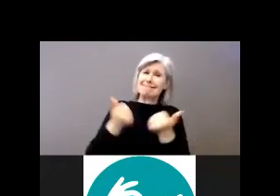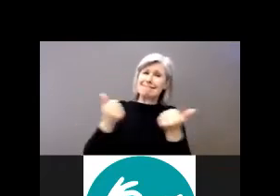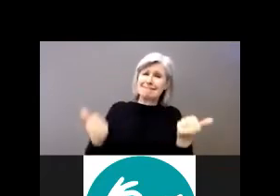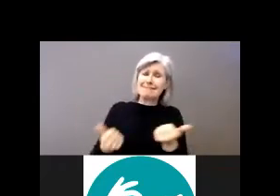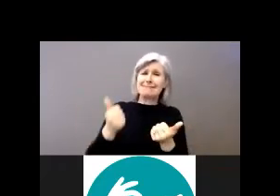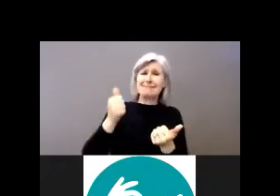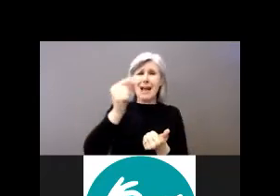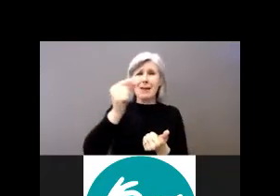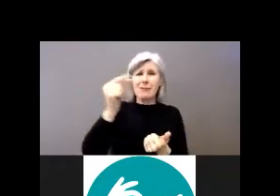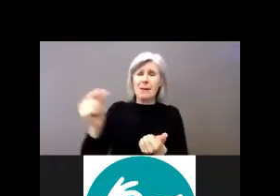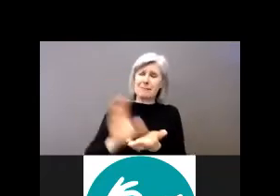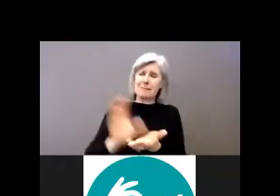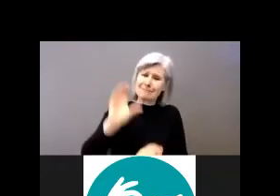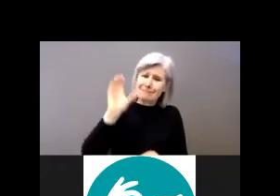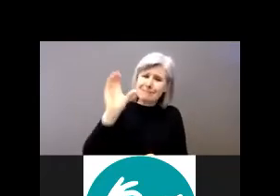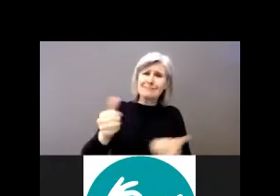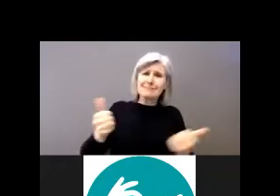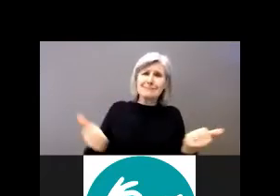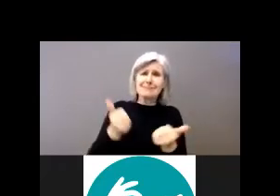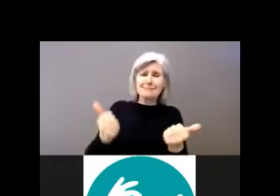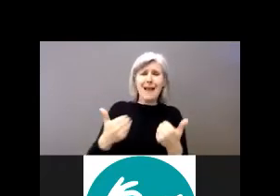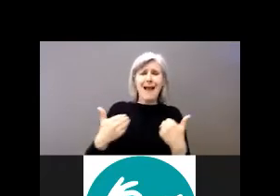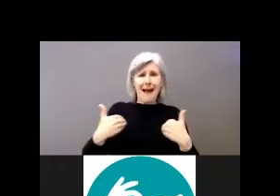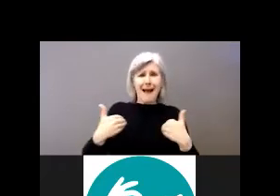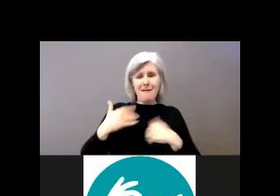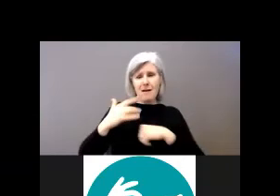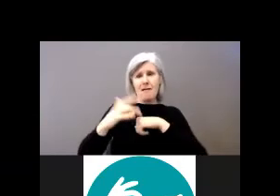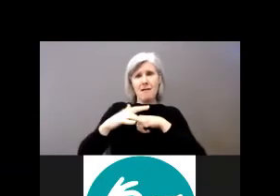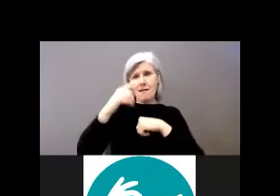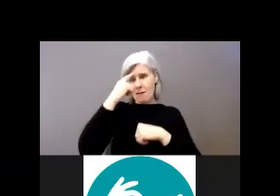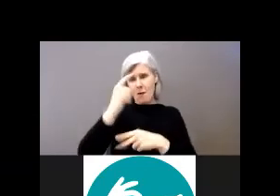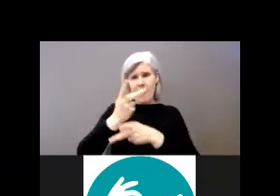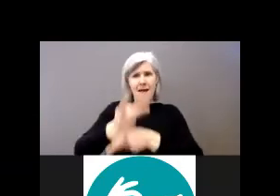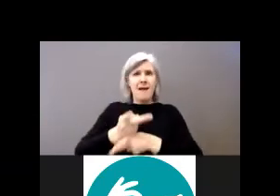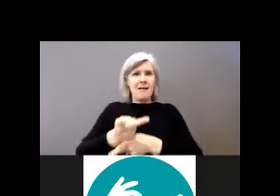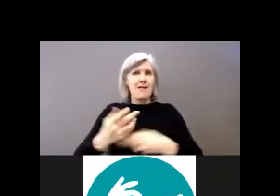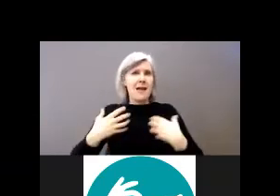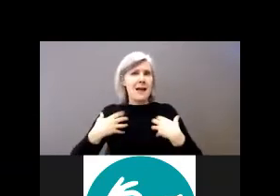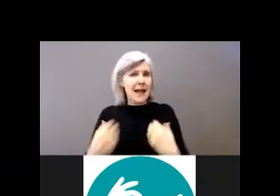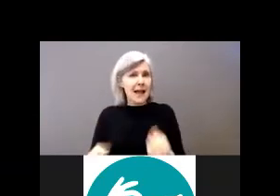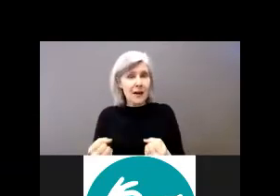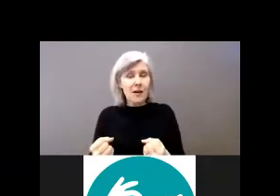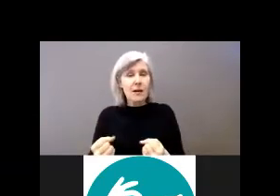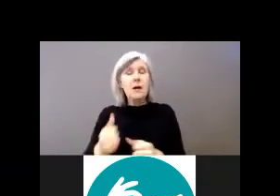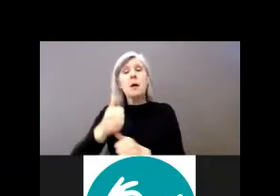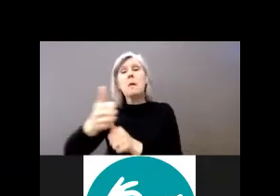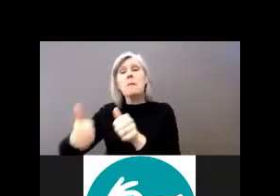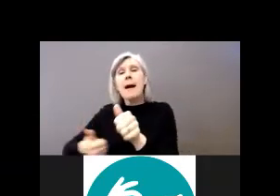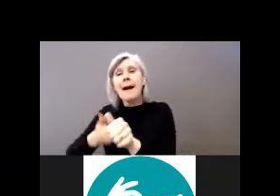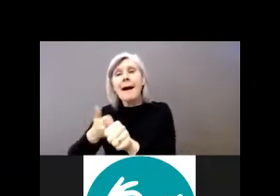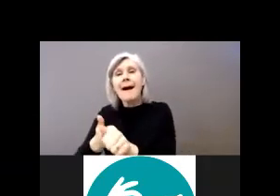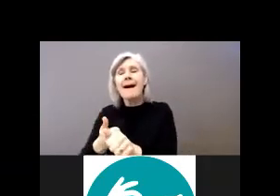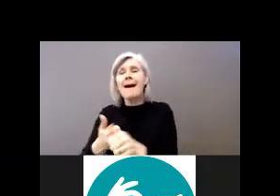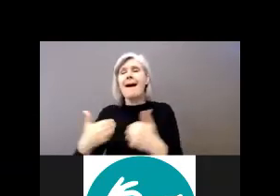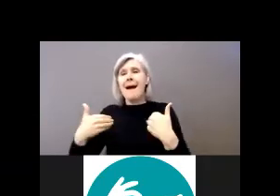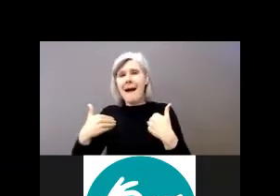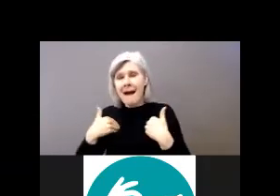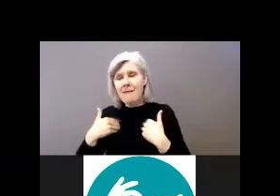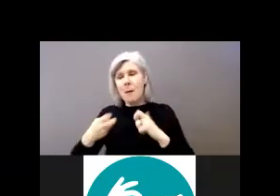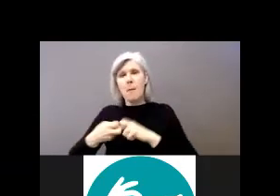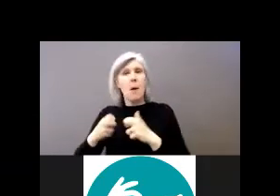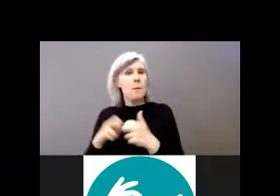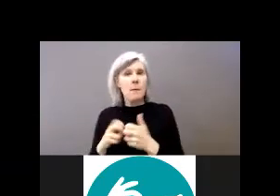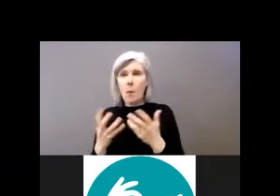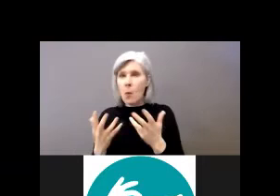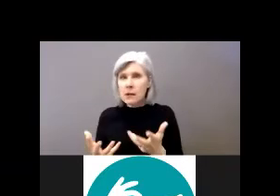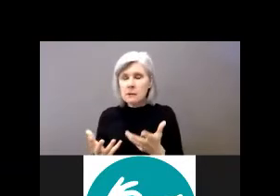problematic policies, underlying ageist attitudes, people being made to feel disvalued and